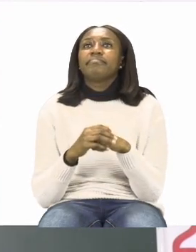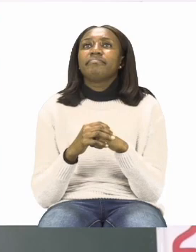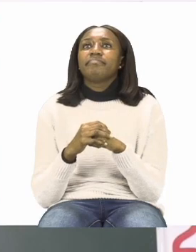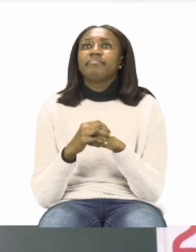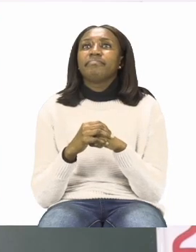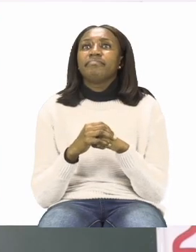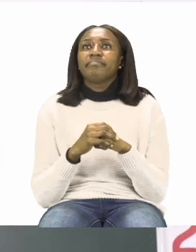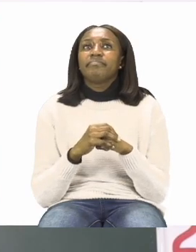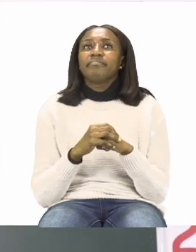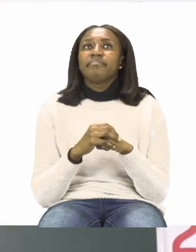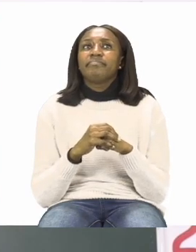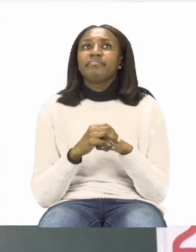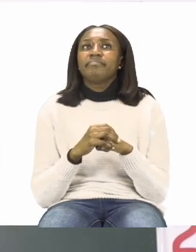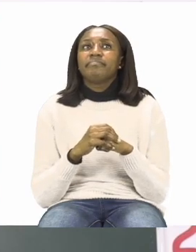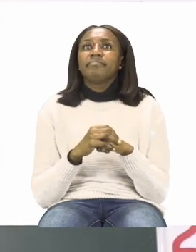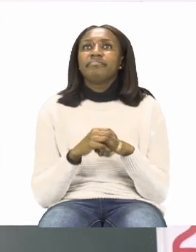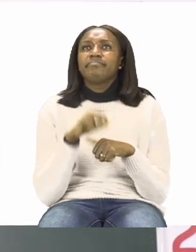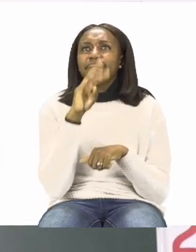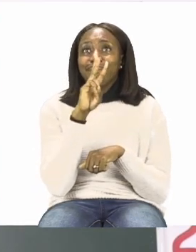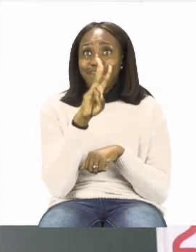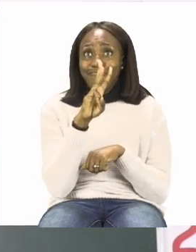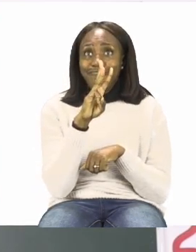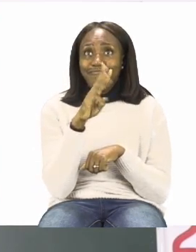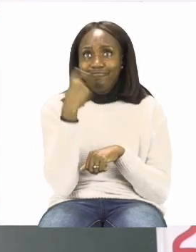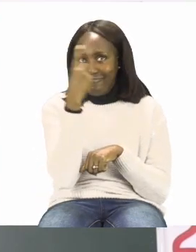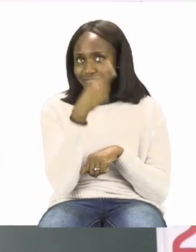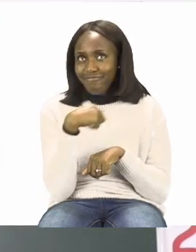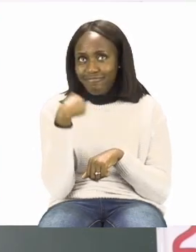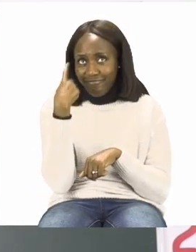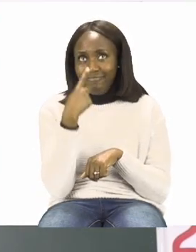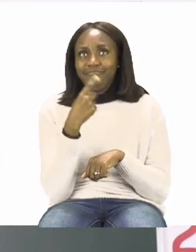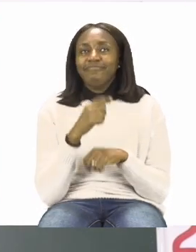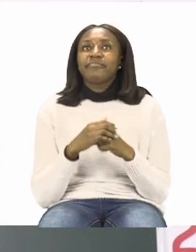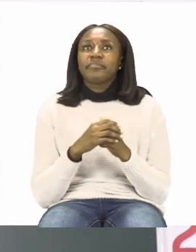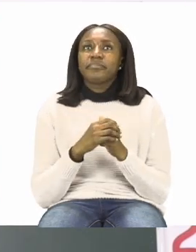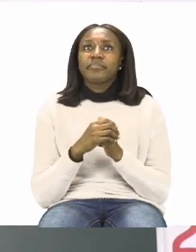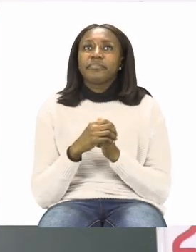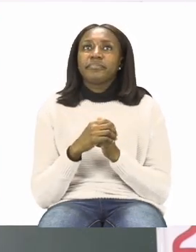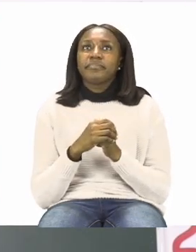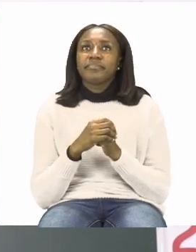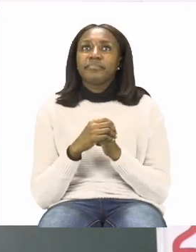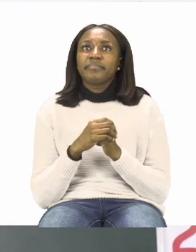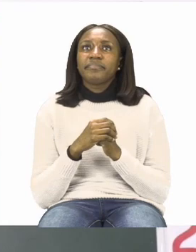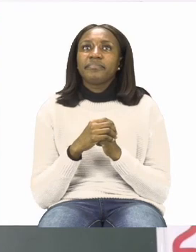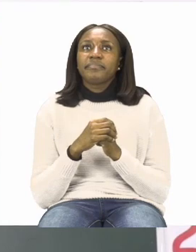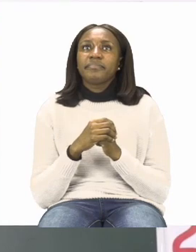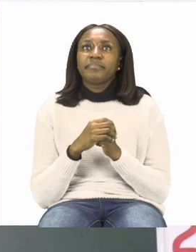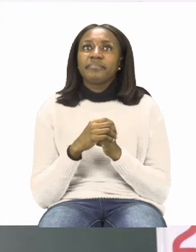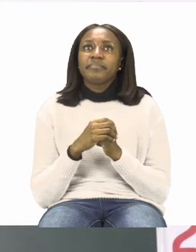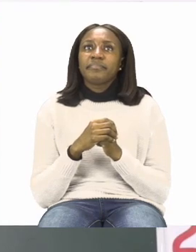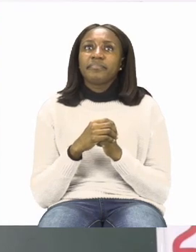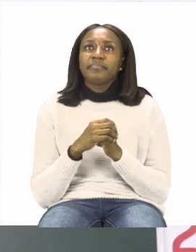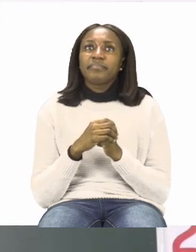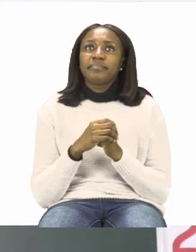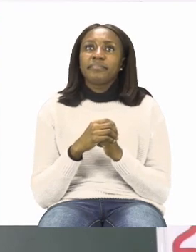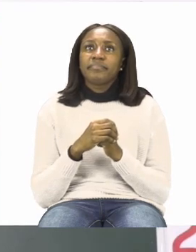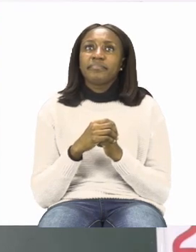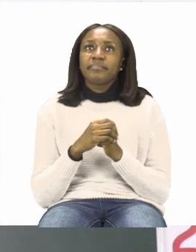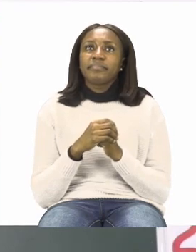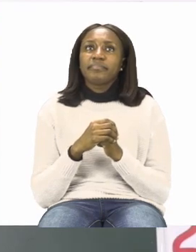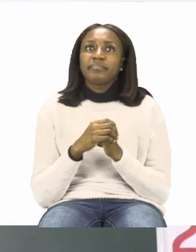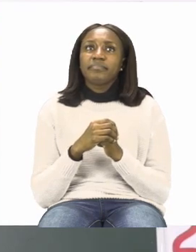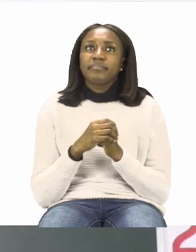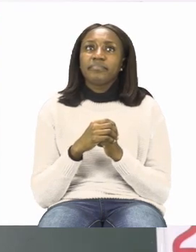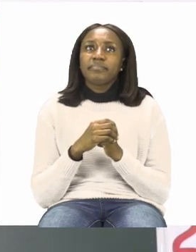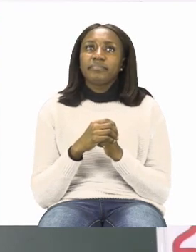So we have 3 faces. I am going to write the number 3 in